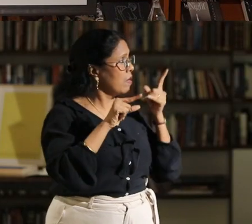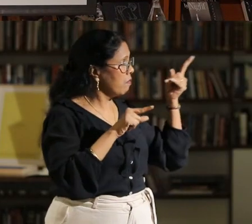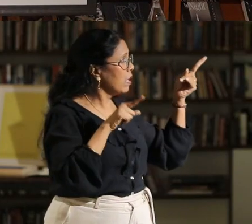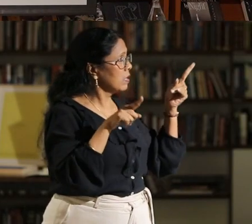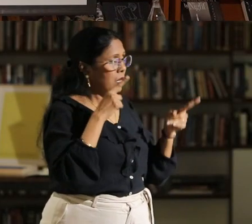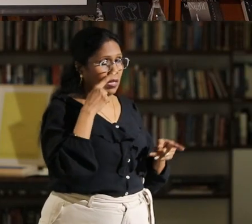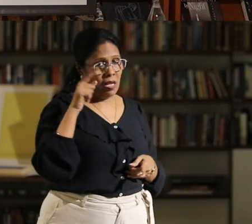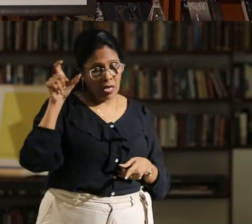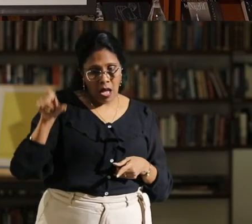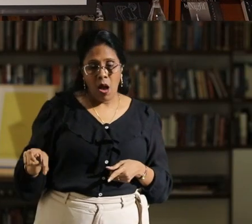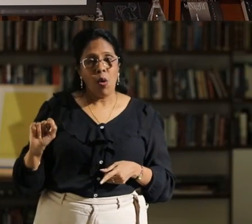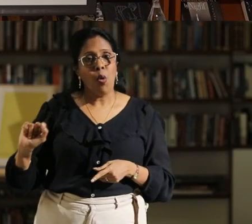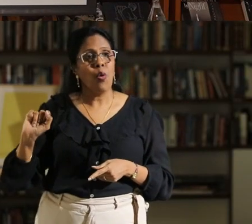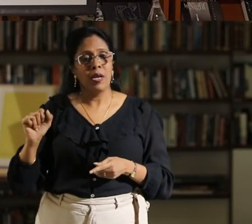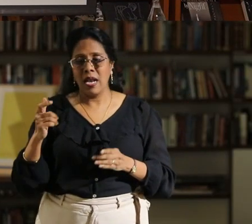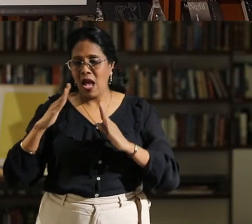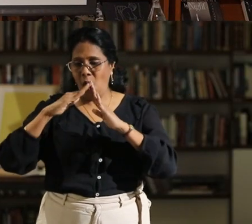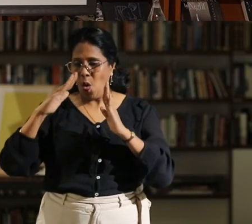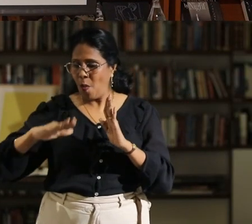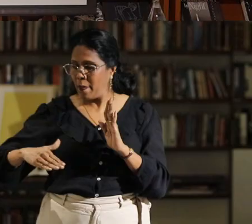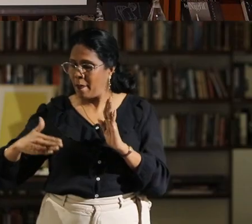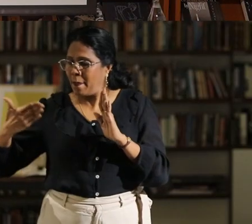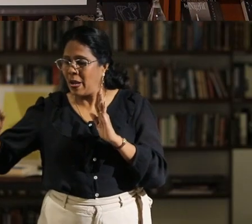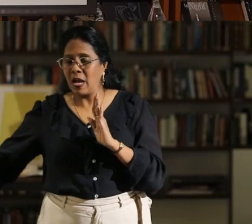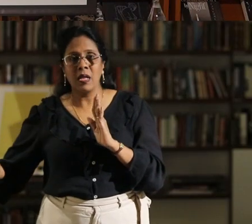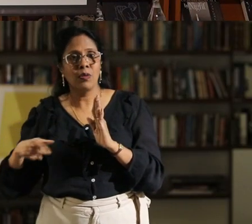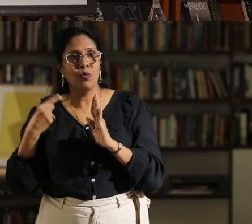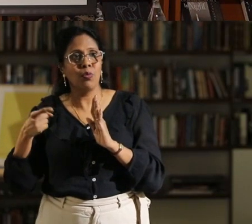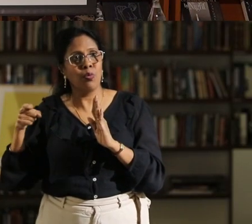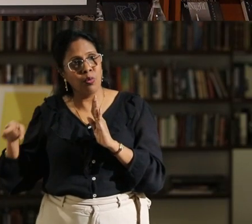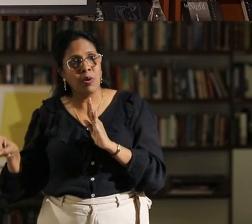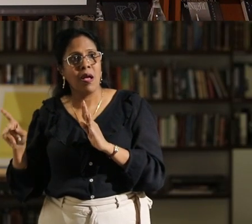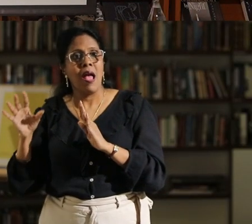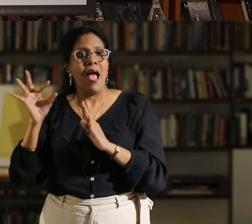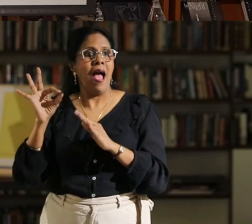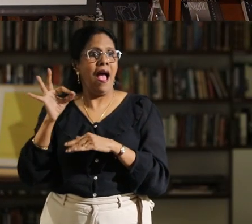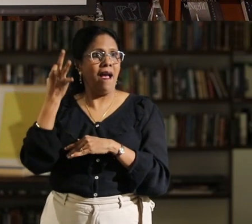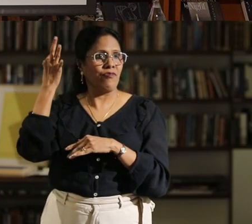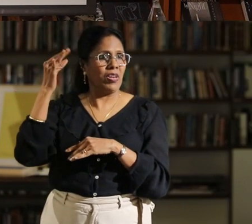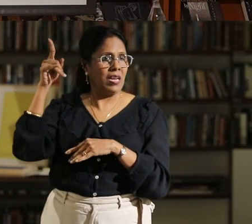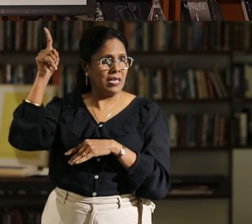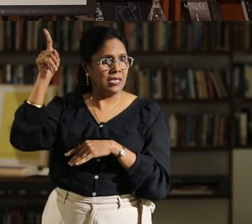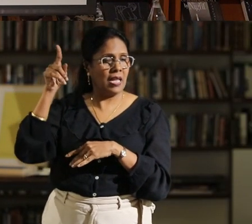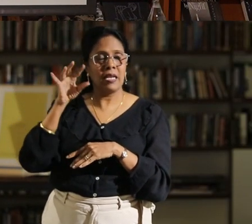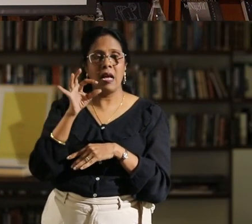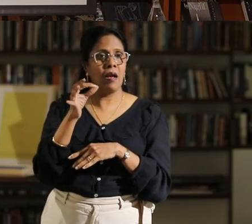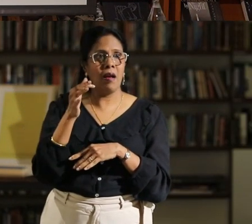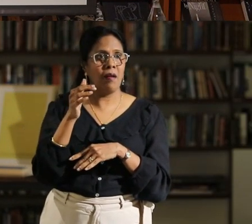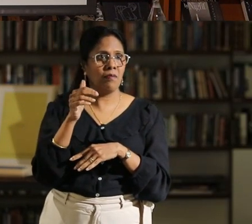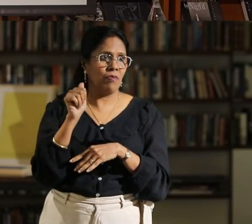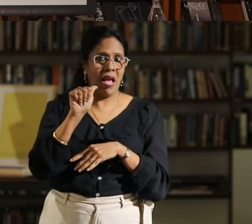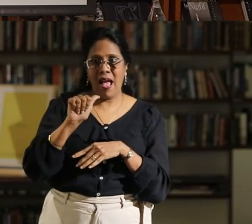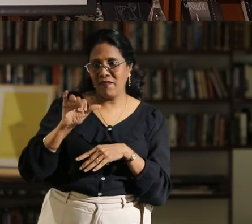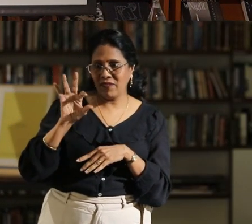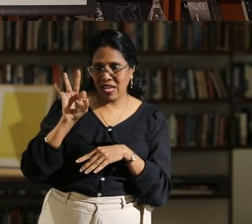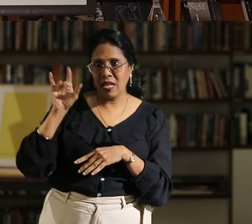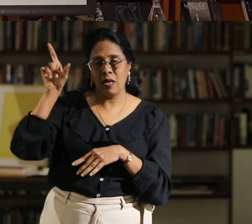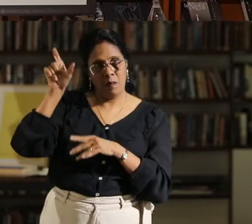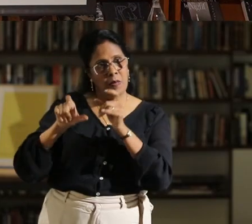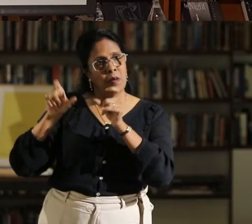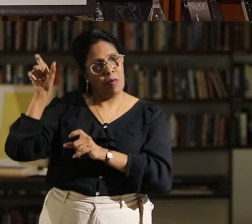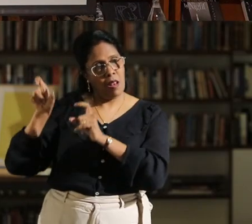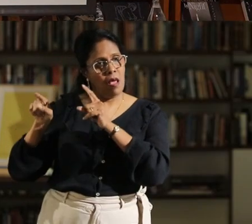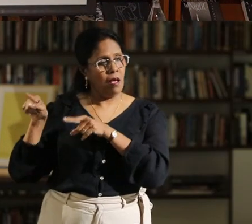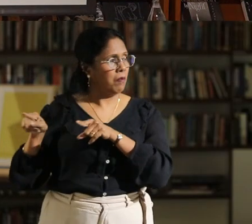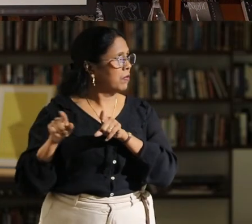Her neighbors were Afghans. So she wanted to do a project. She became friends with them and wanted to do a